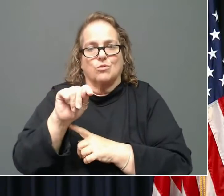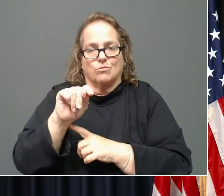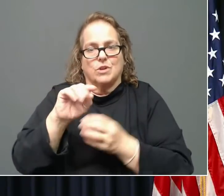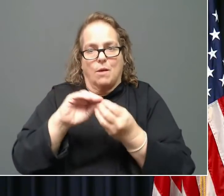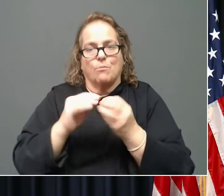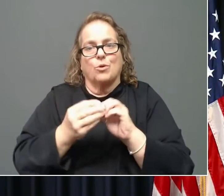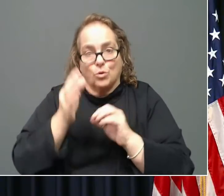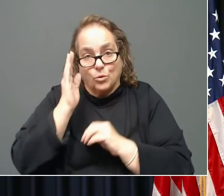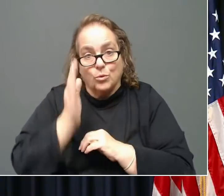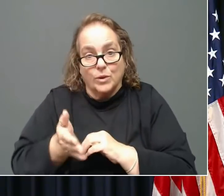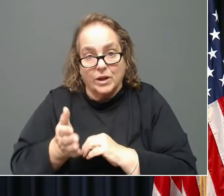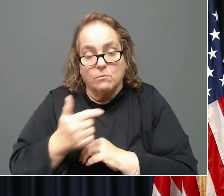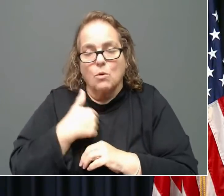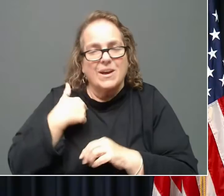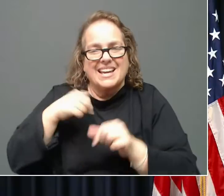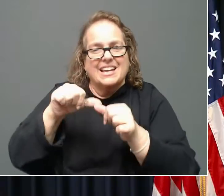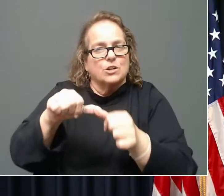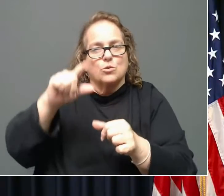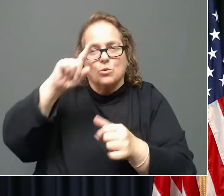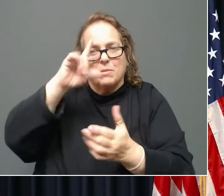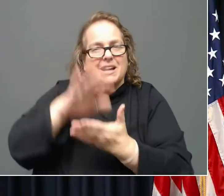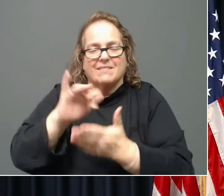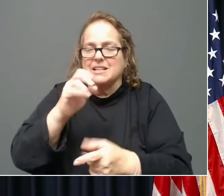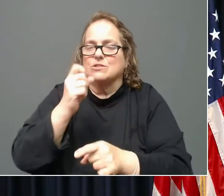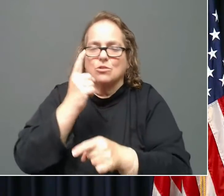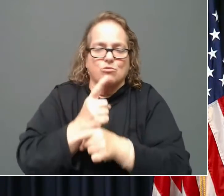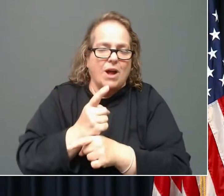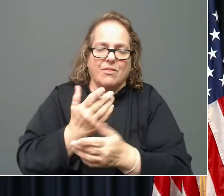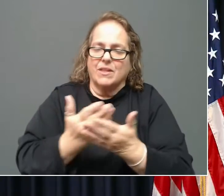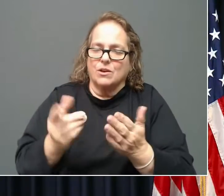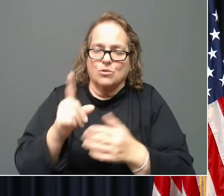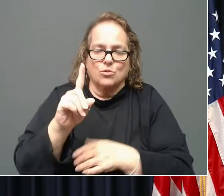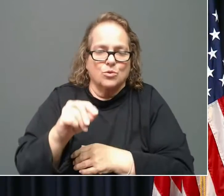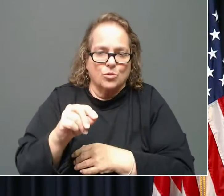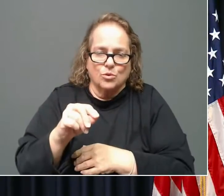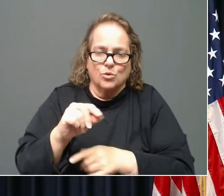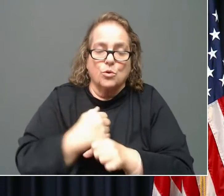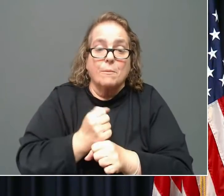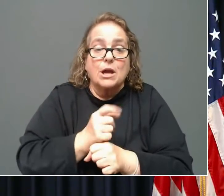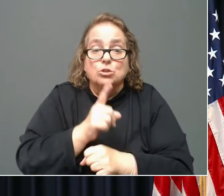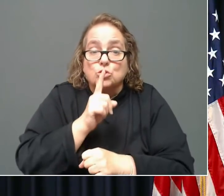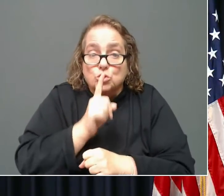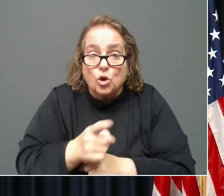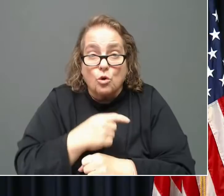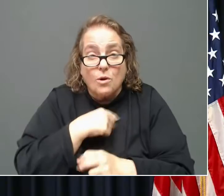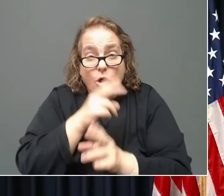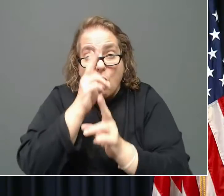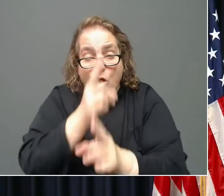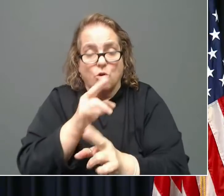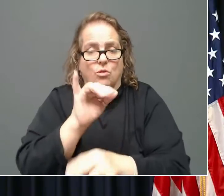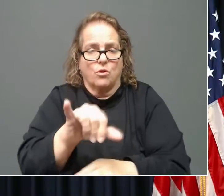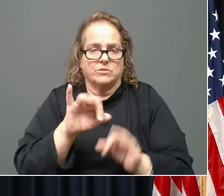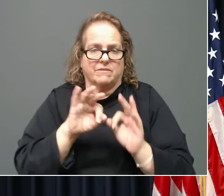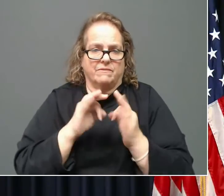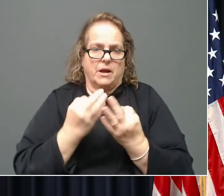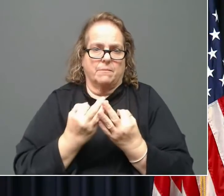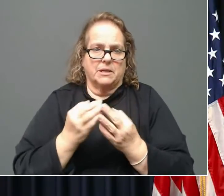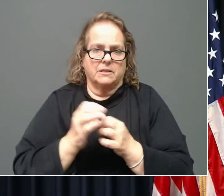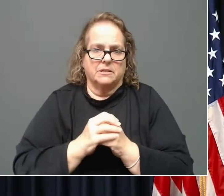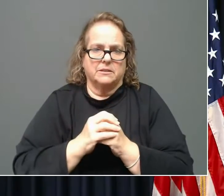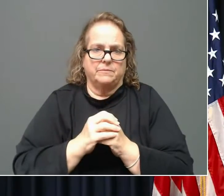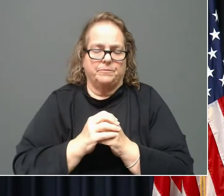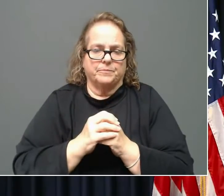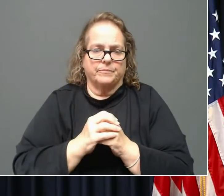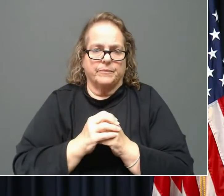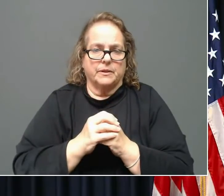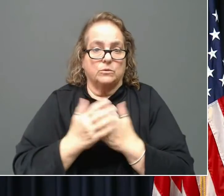to believe it's the right thing to do. Making sure that we honor those families. And whether it